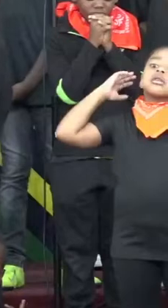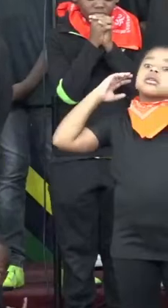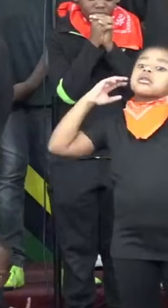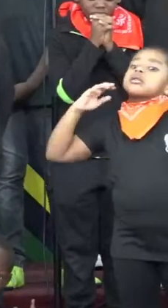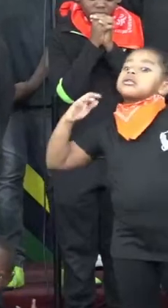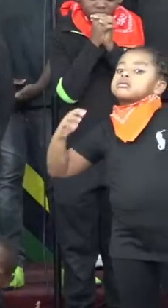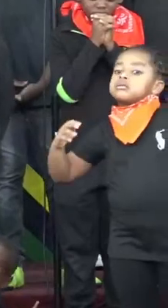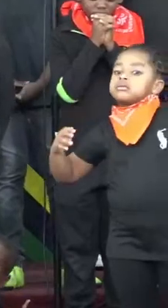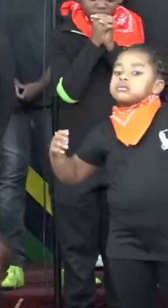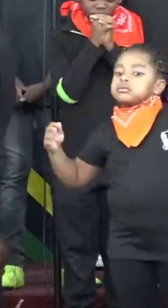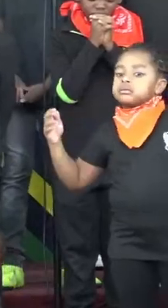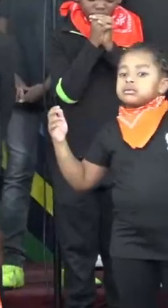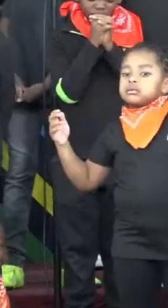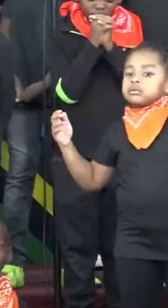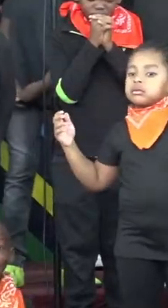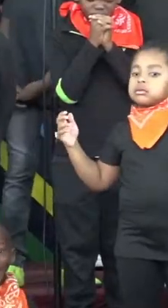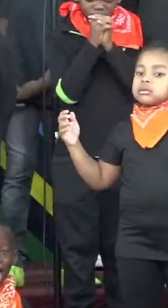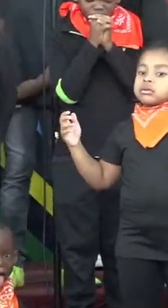name of Jesus.